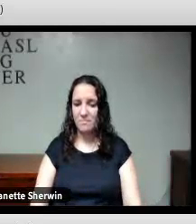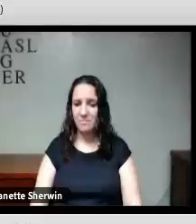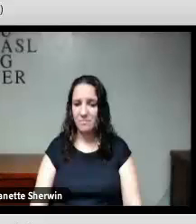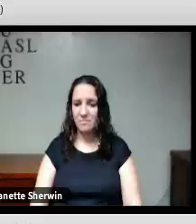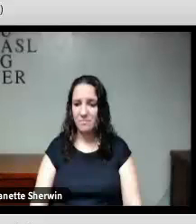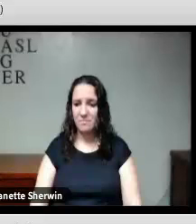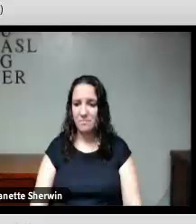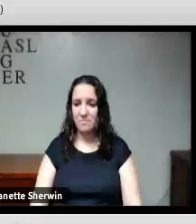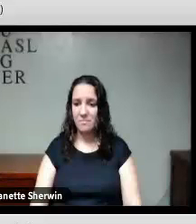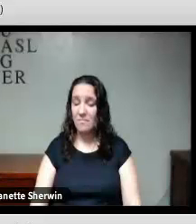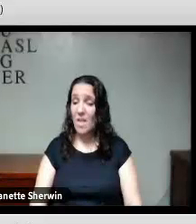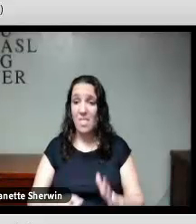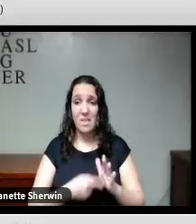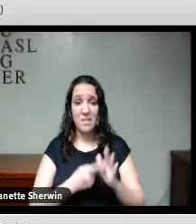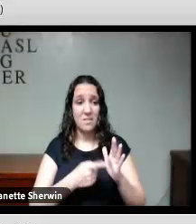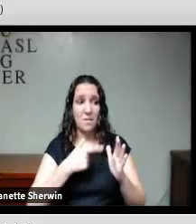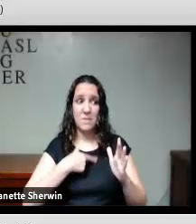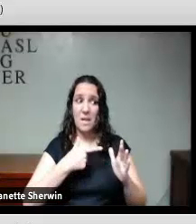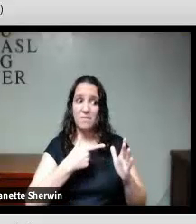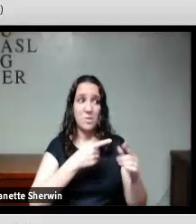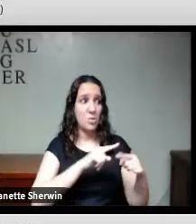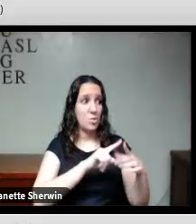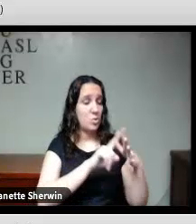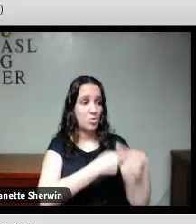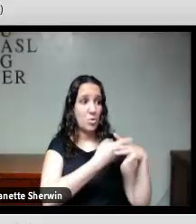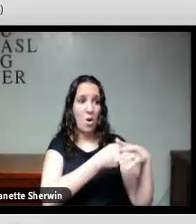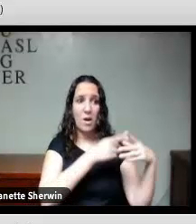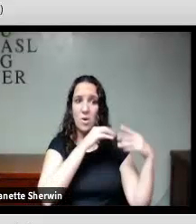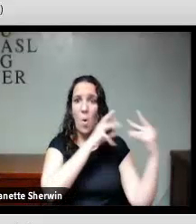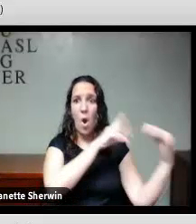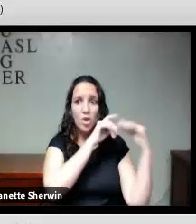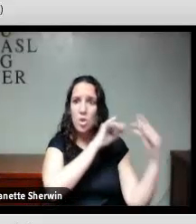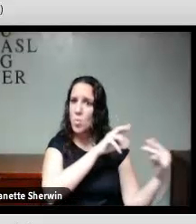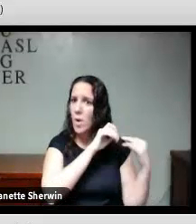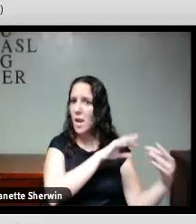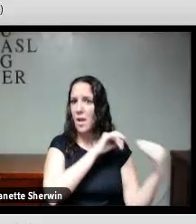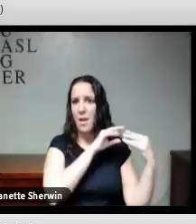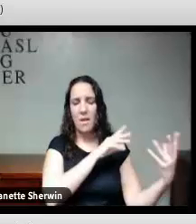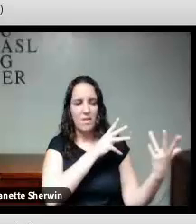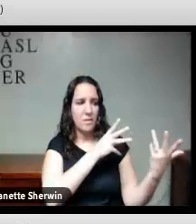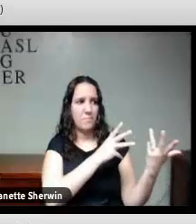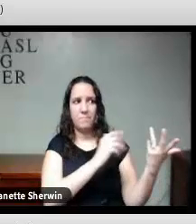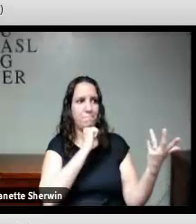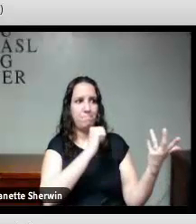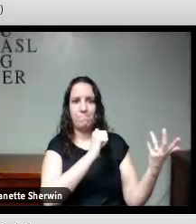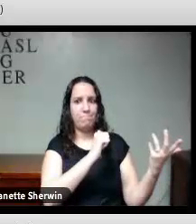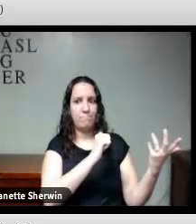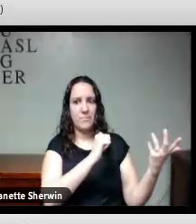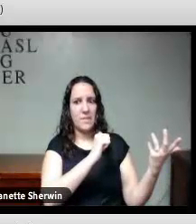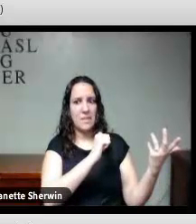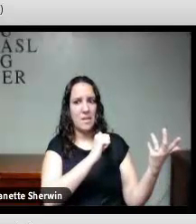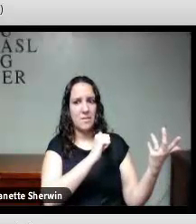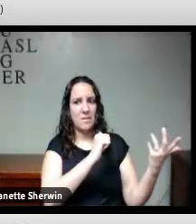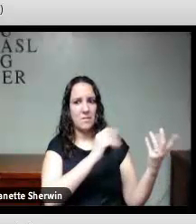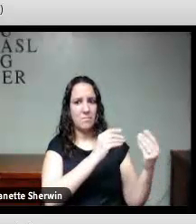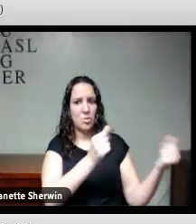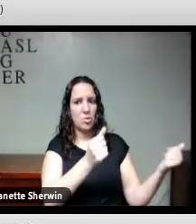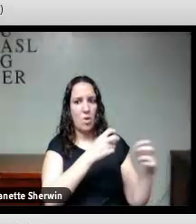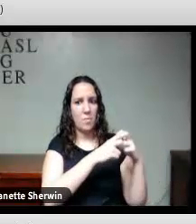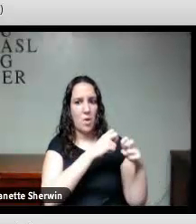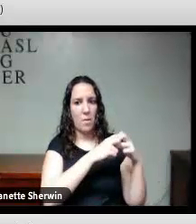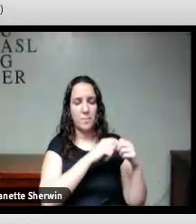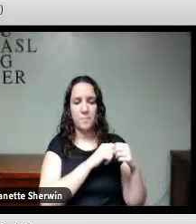no-win situation. It doesn't matter whether you're right and they're wrong. Somebody says, well, the customer's always right. And years ago, I had a lady that